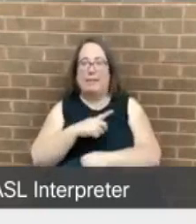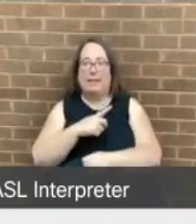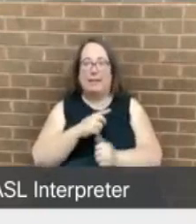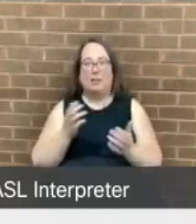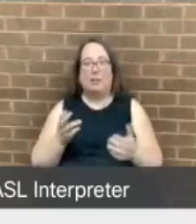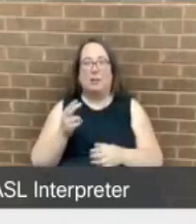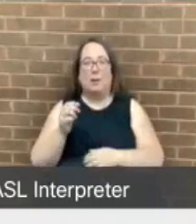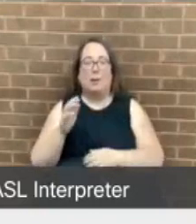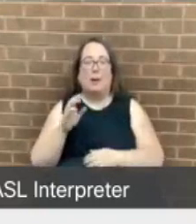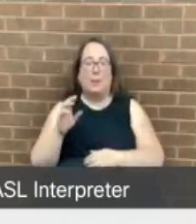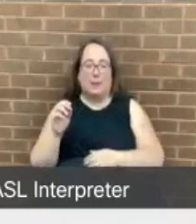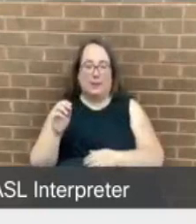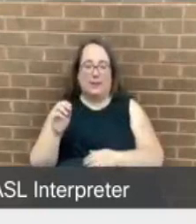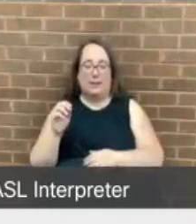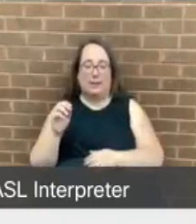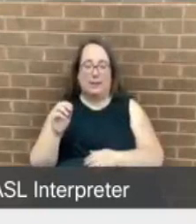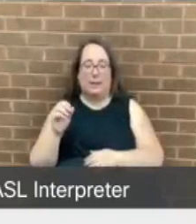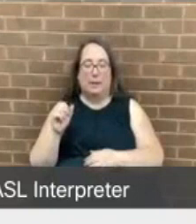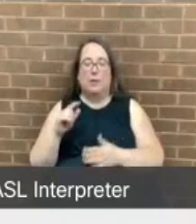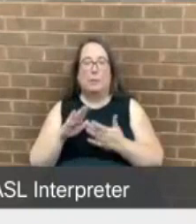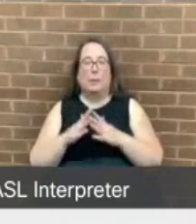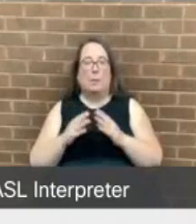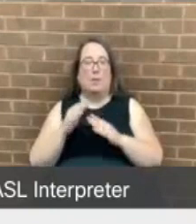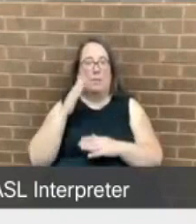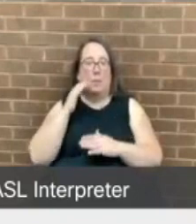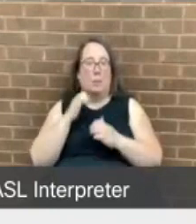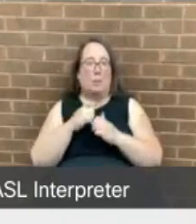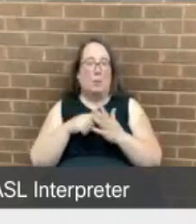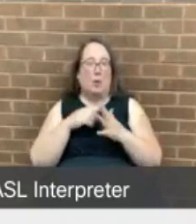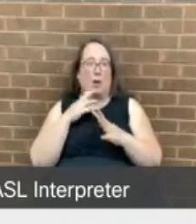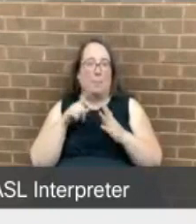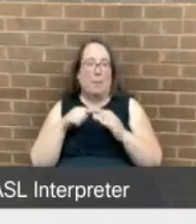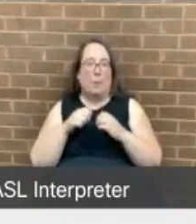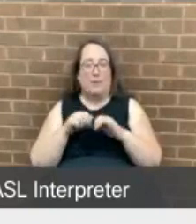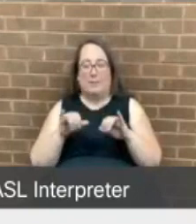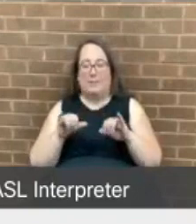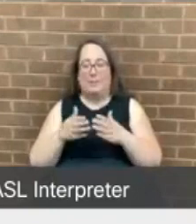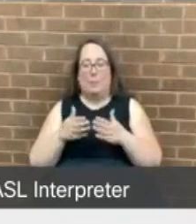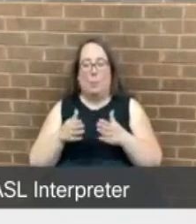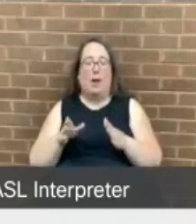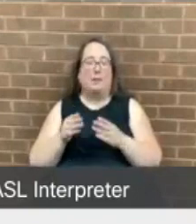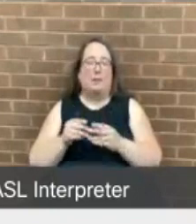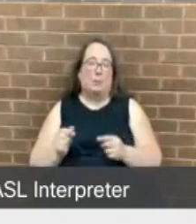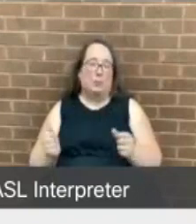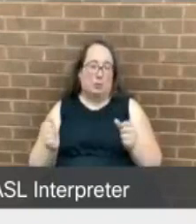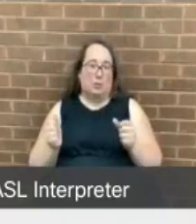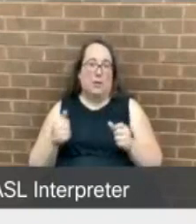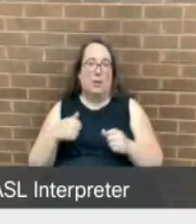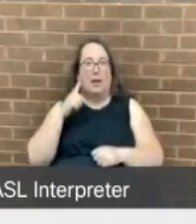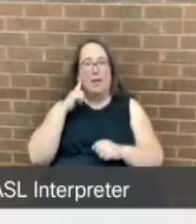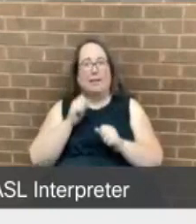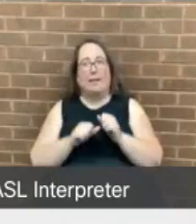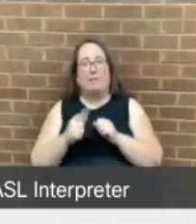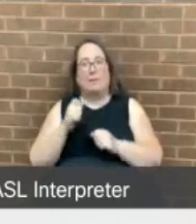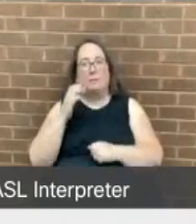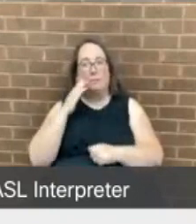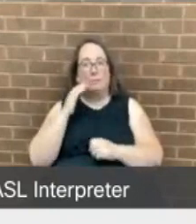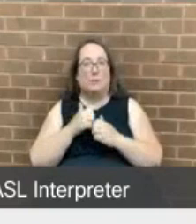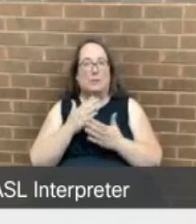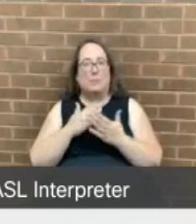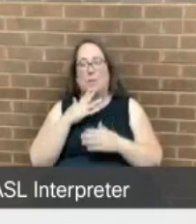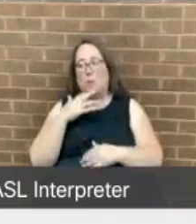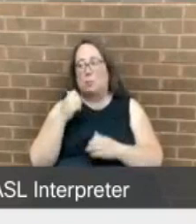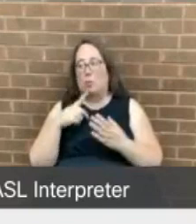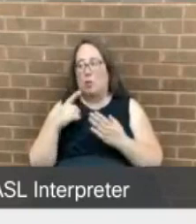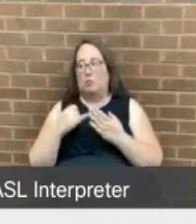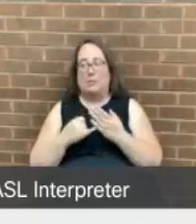Howard County, to so you can become familiar with what we're talking about with this system-wide solution. I think everybody's familiar with some of the other projects that have